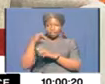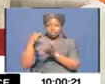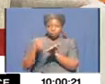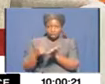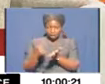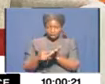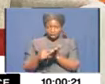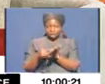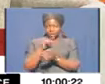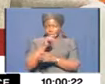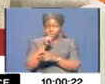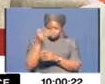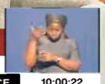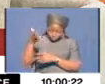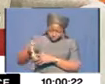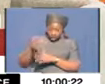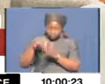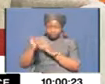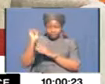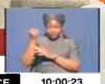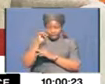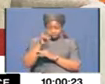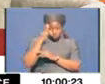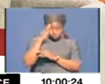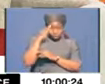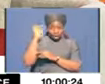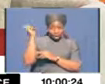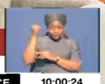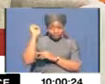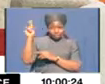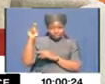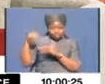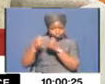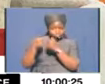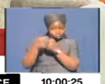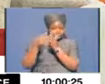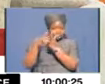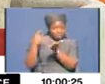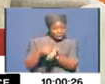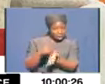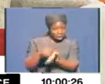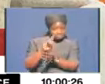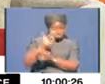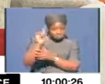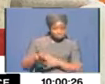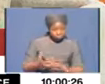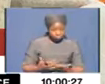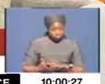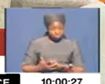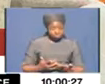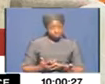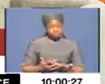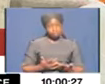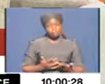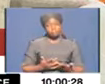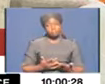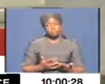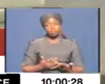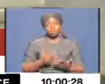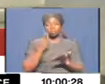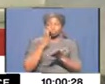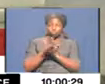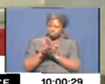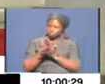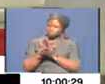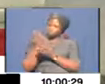You are here in Kenya. Did you know Harambee Stars were playing Uganda? Yeah, it's a bit sad. It was just on the sidelines.